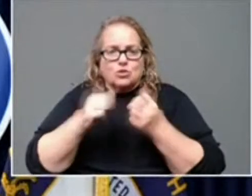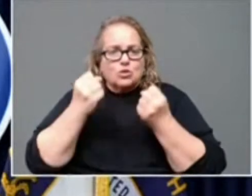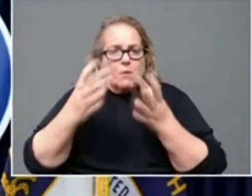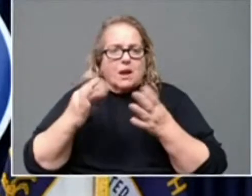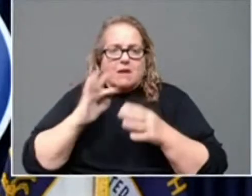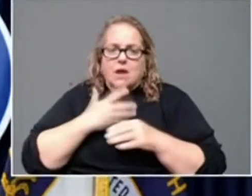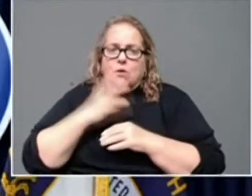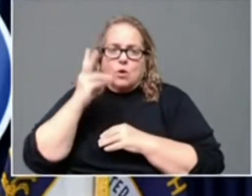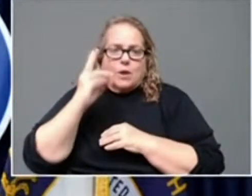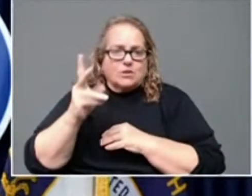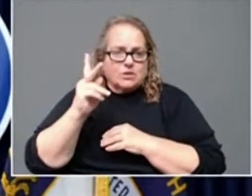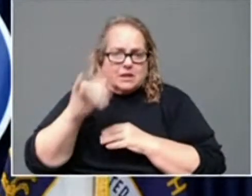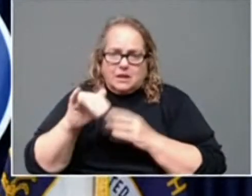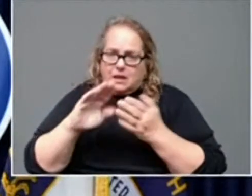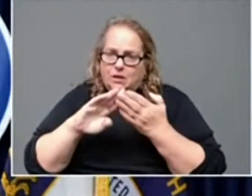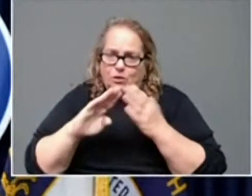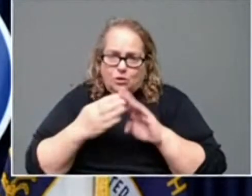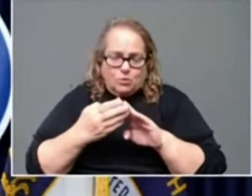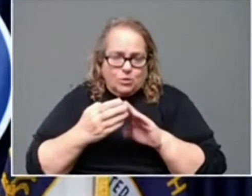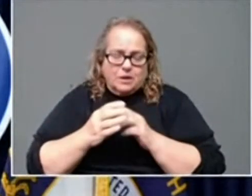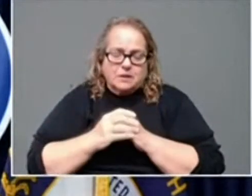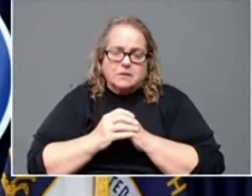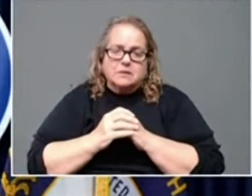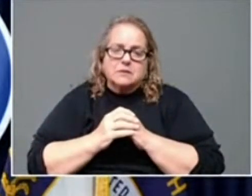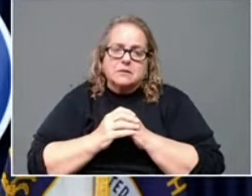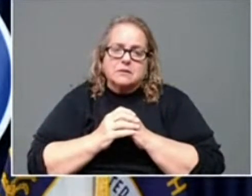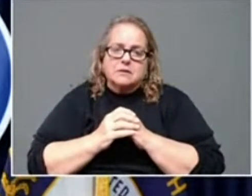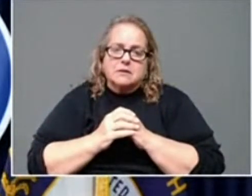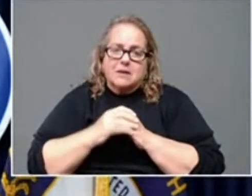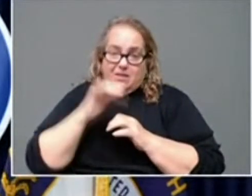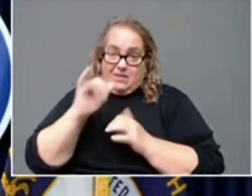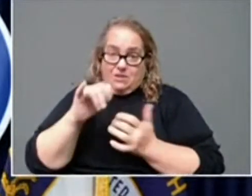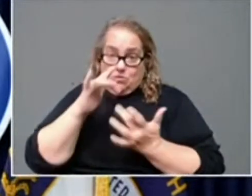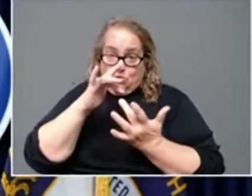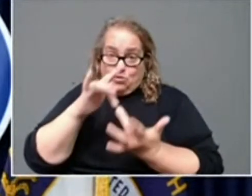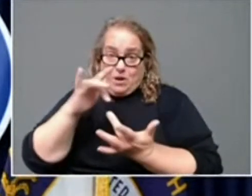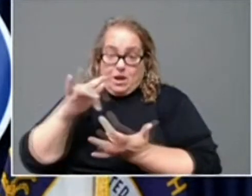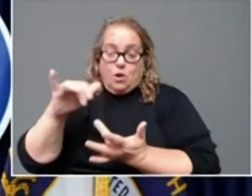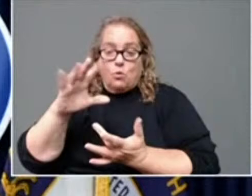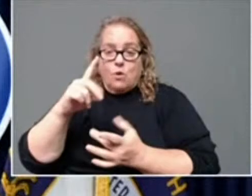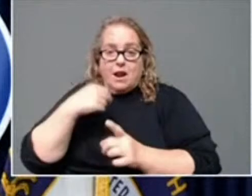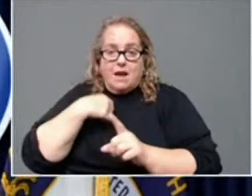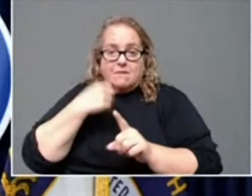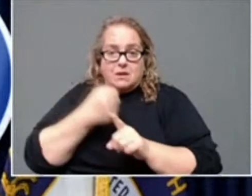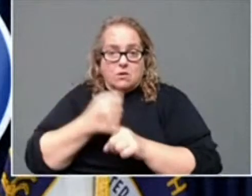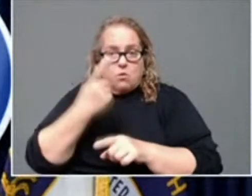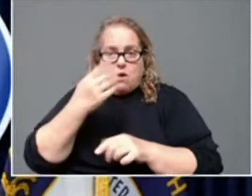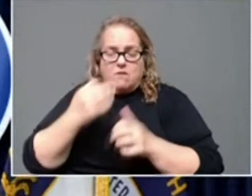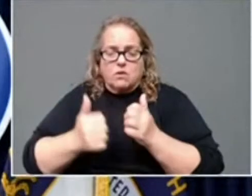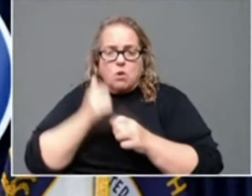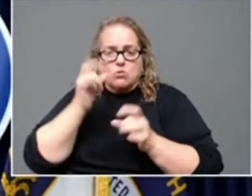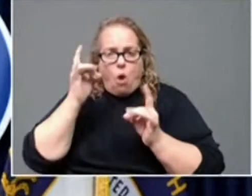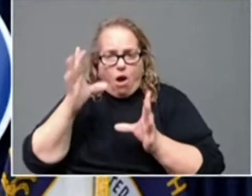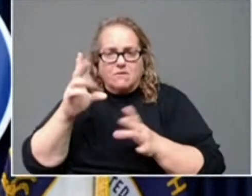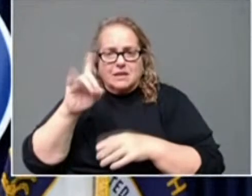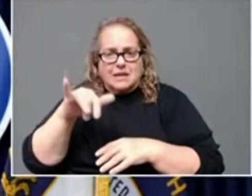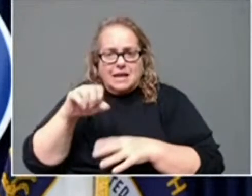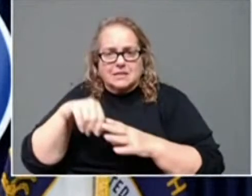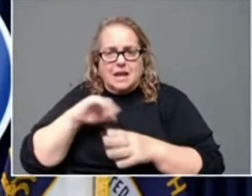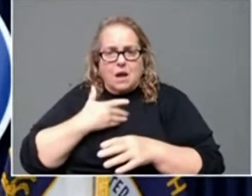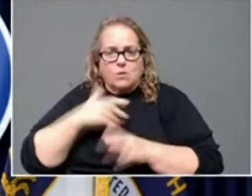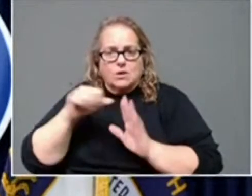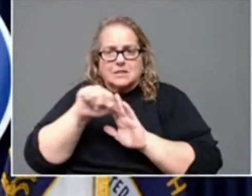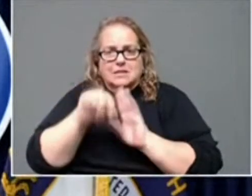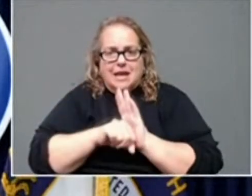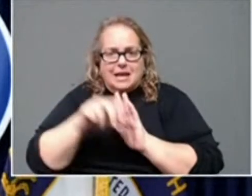Kentucky communities. These tornadoes would have marked one of the most awful days in our state's history, no matter when they